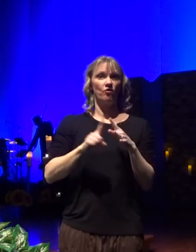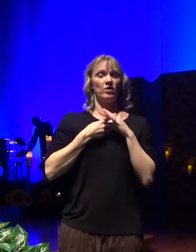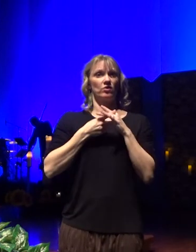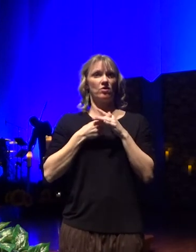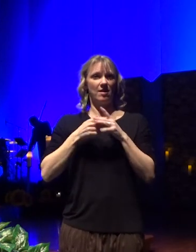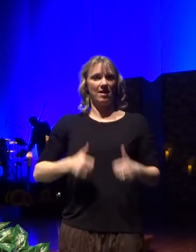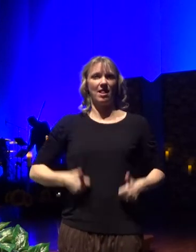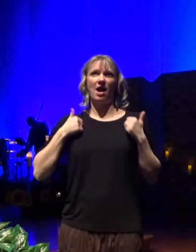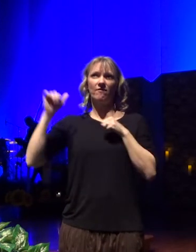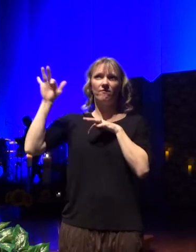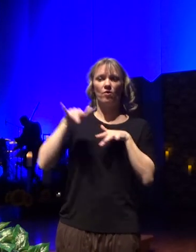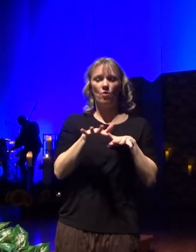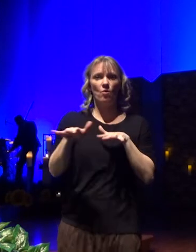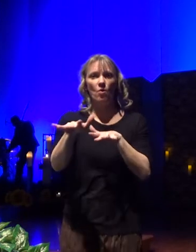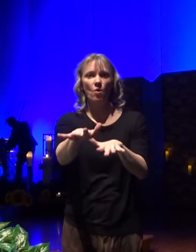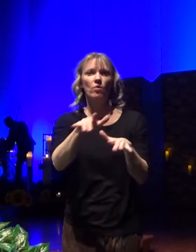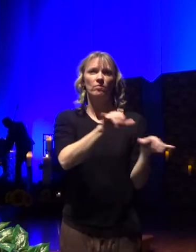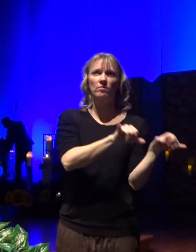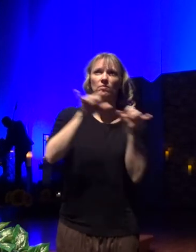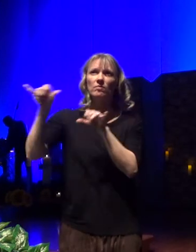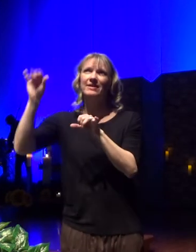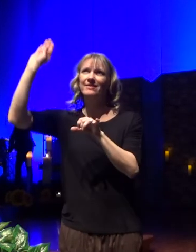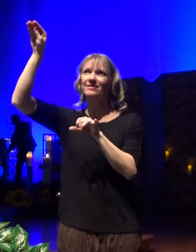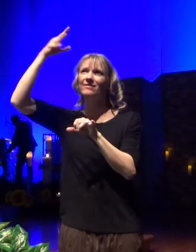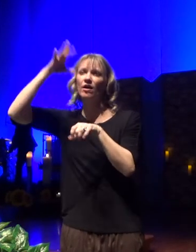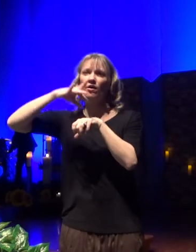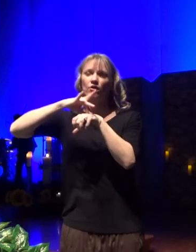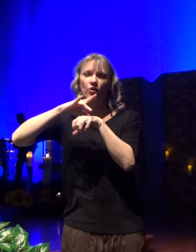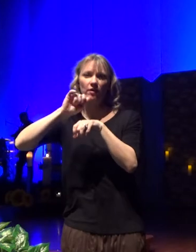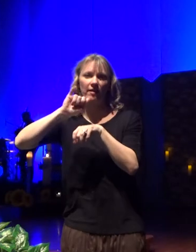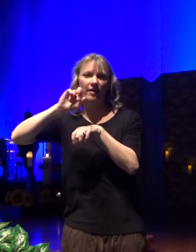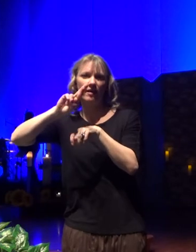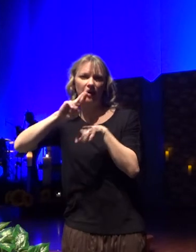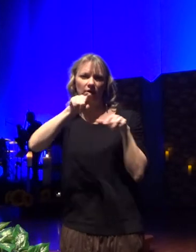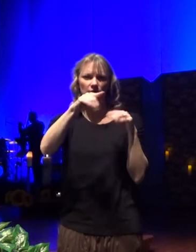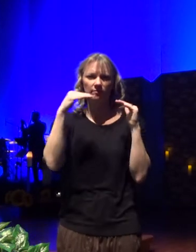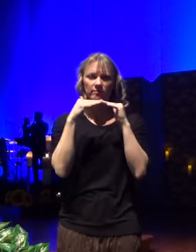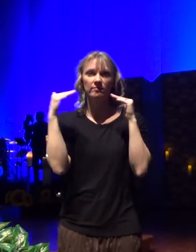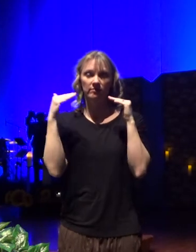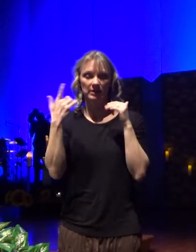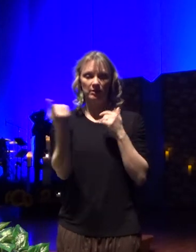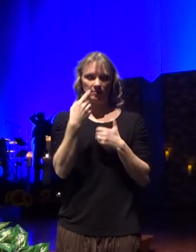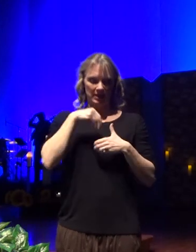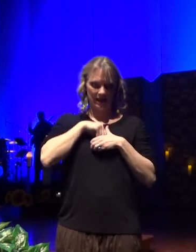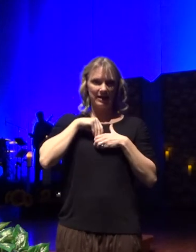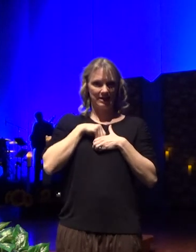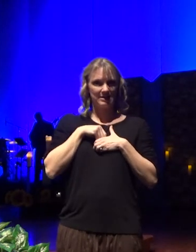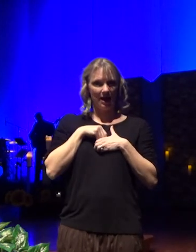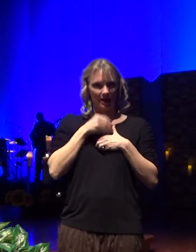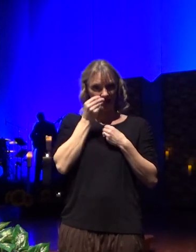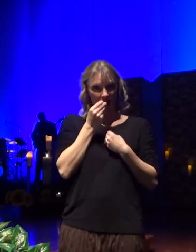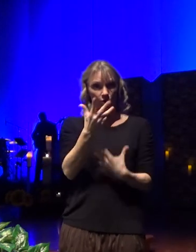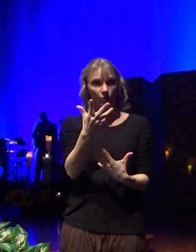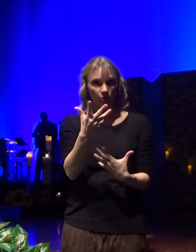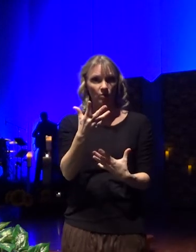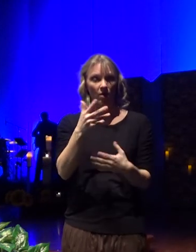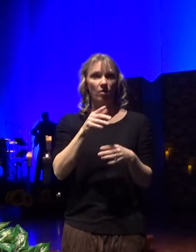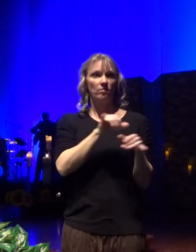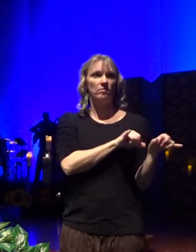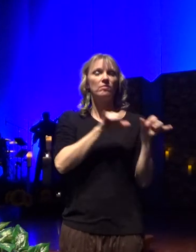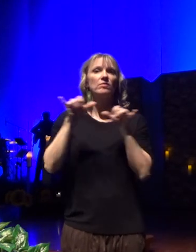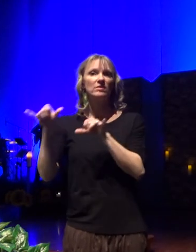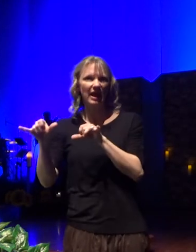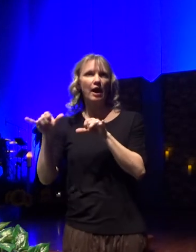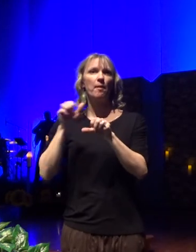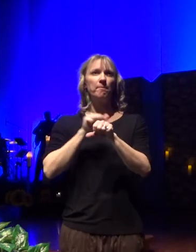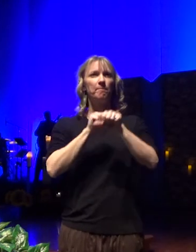life. You are as much a part of it as the sun, the earth, and the air. There is something in you telling you this, like a